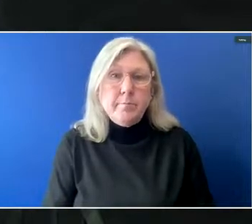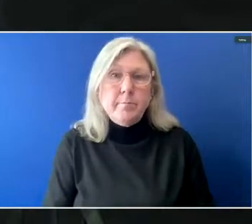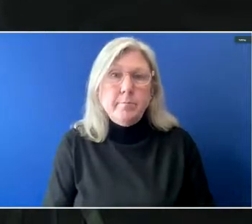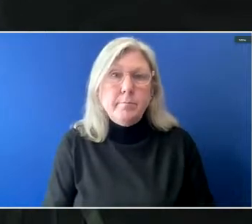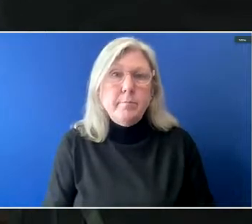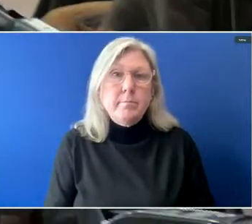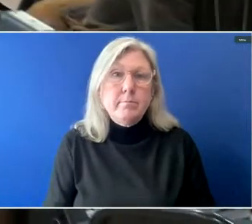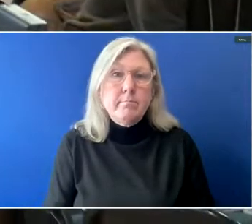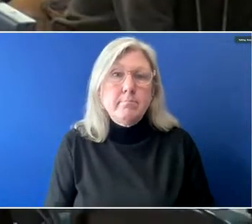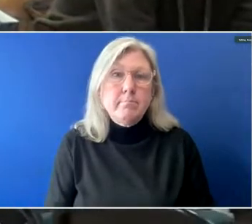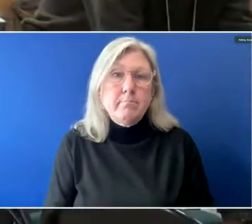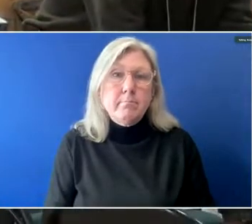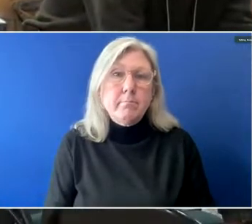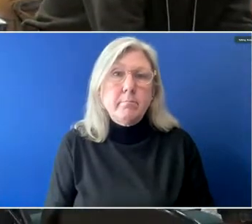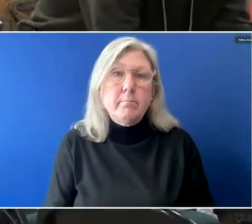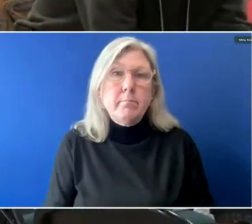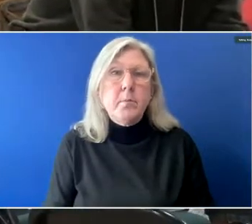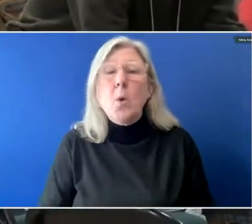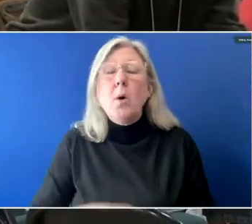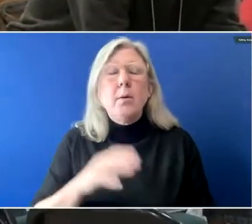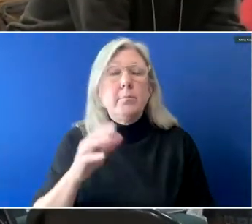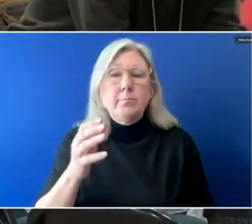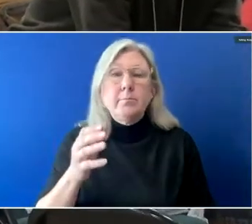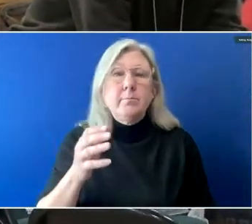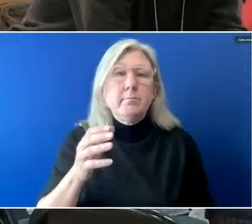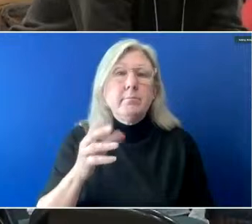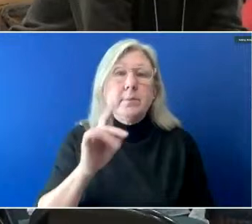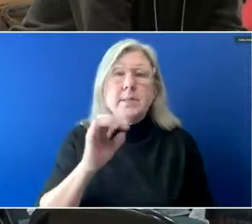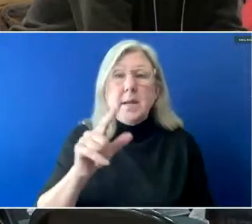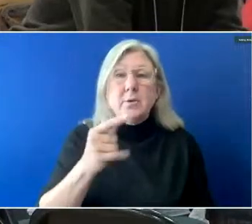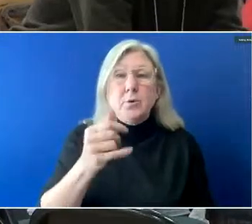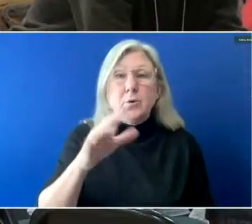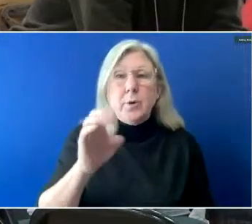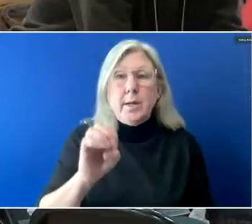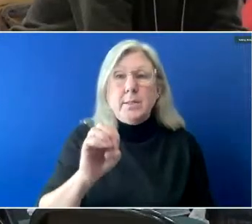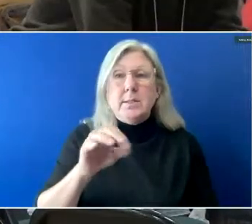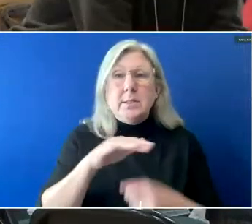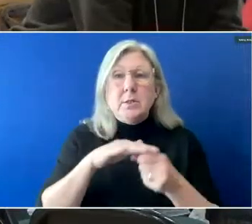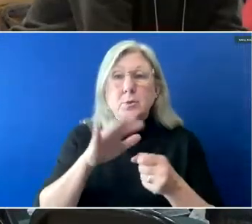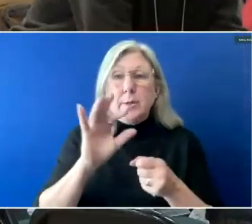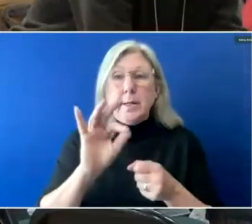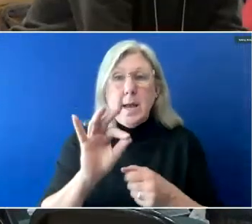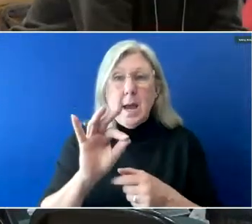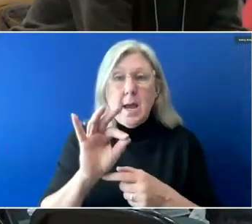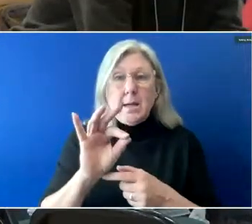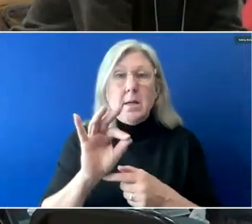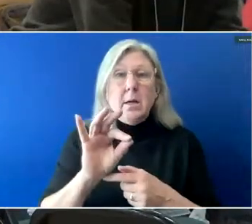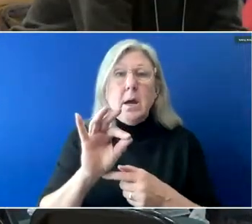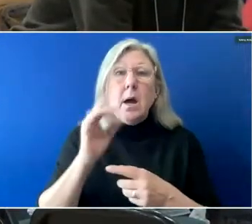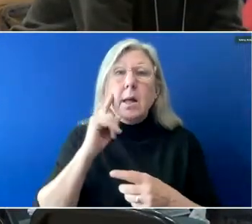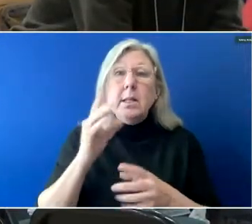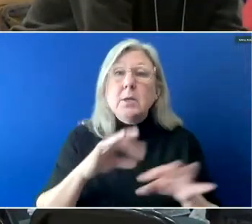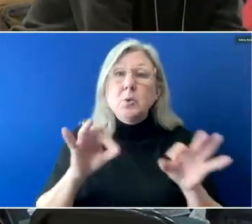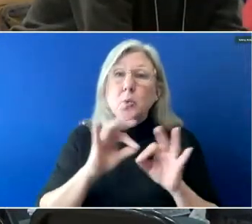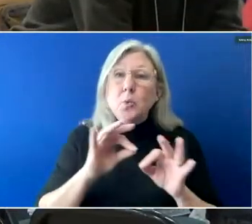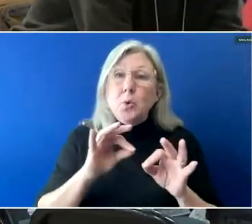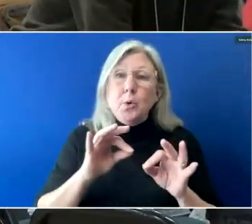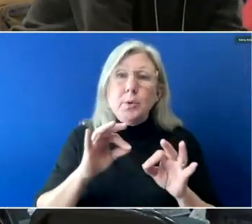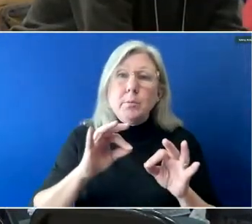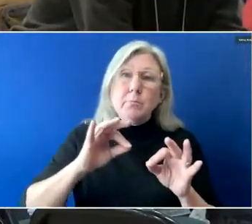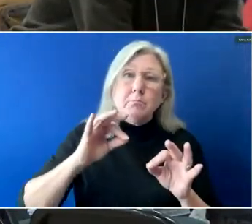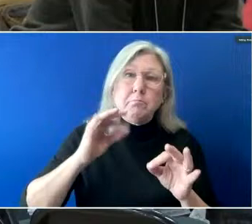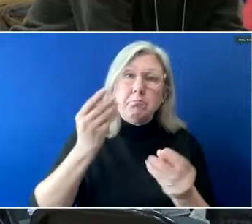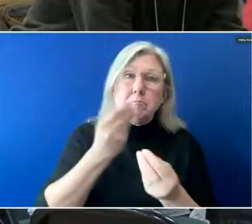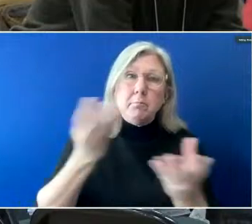Grace Jango Grace dis n um I just want to say that I think it's worth noting that when I brought this up um with a group of Youth